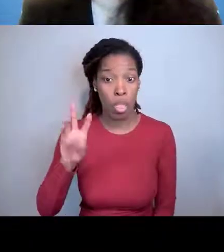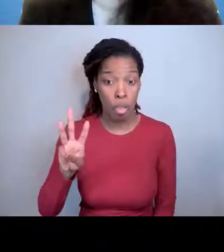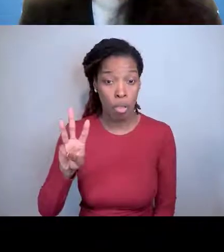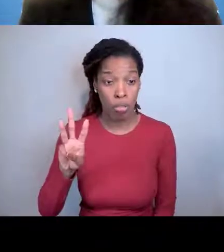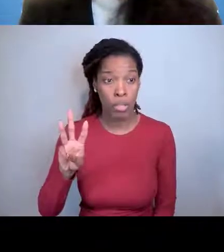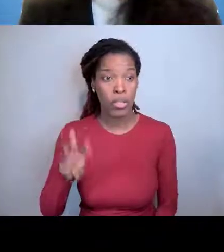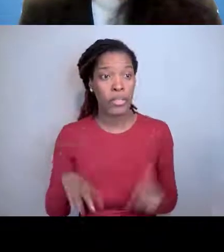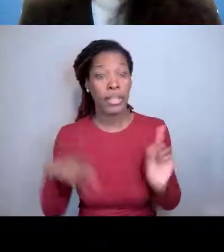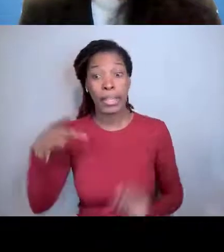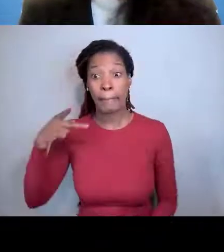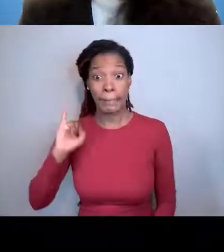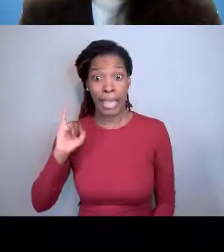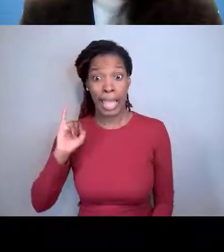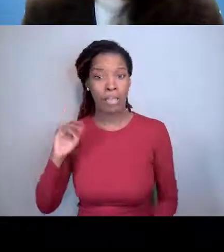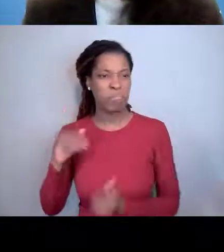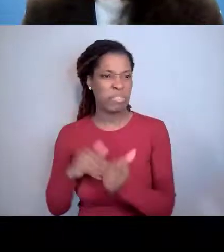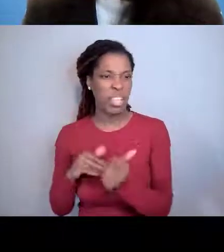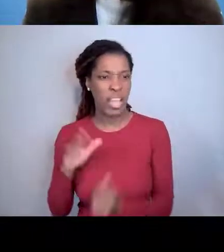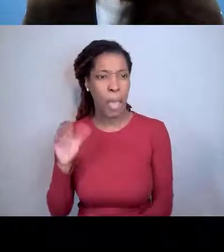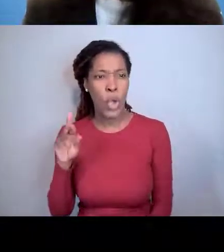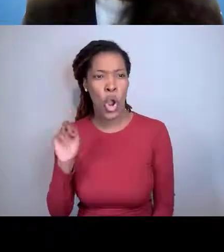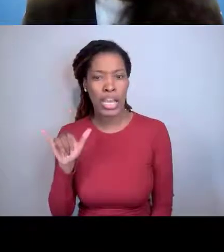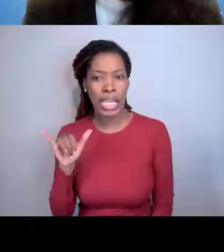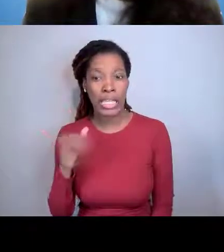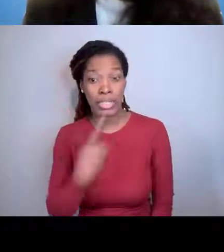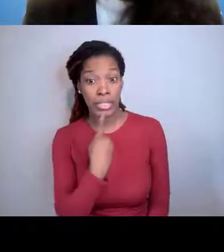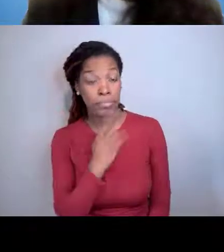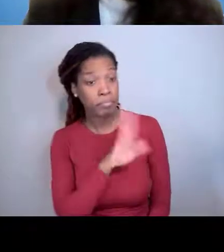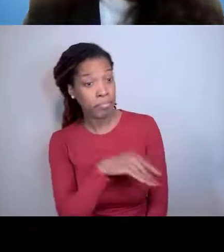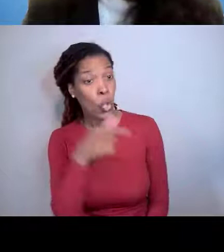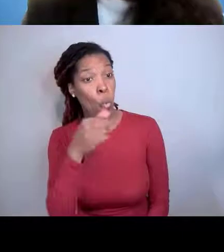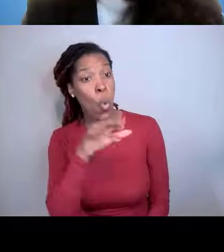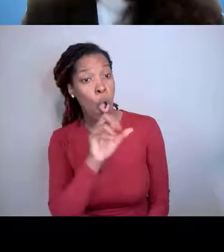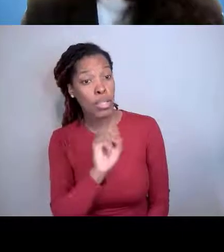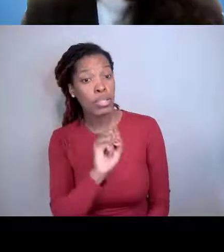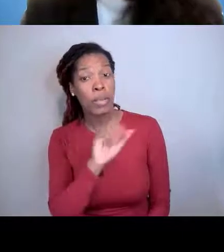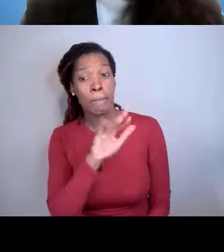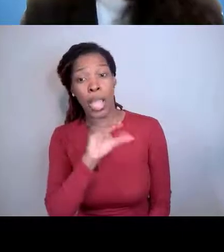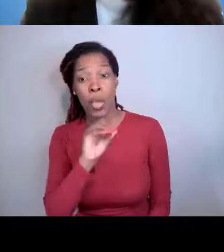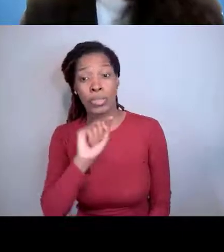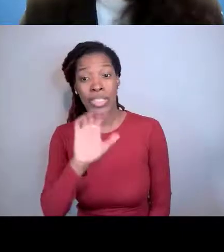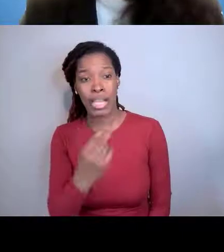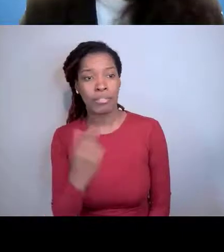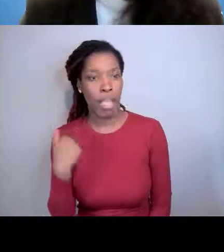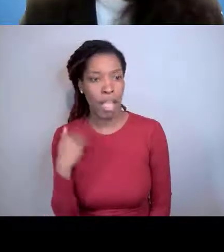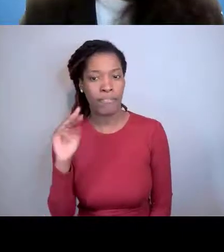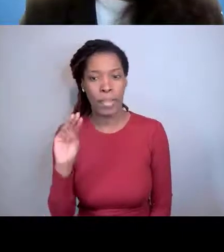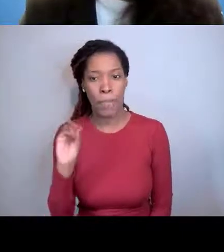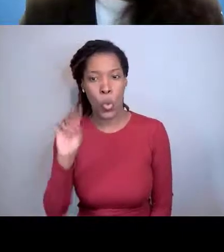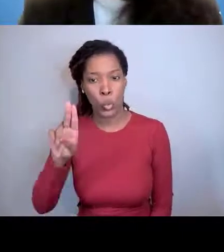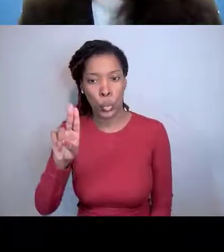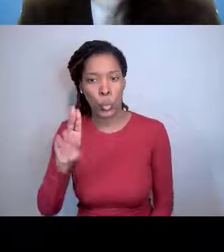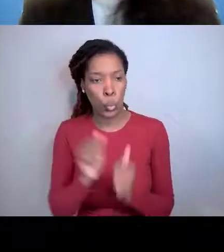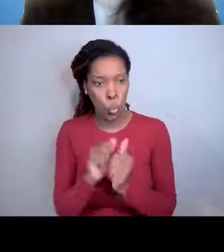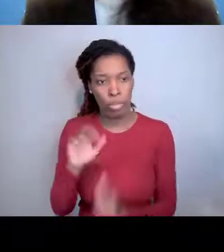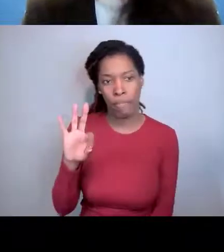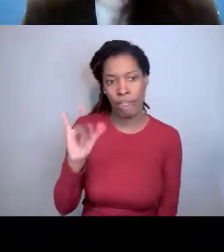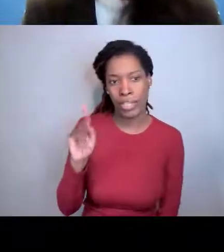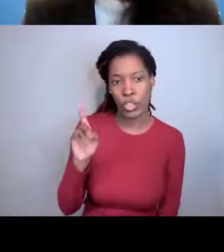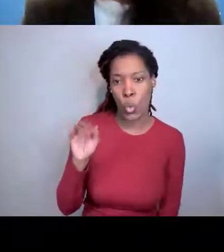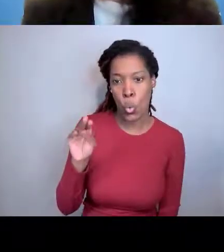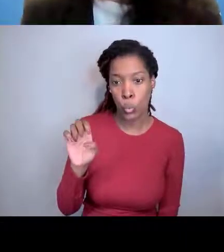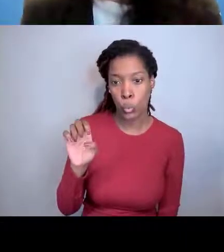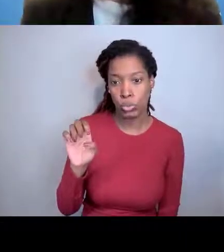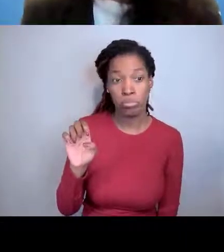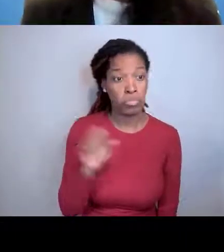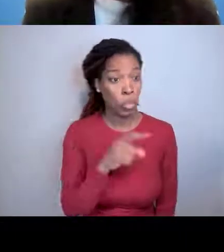says Quartz Biotech has a memorandum of understanding or MOU with Flintstone in place. Therefore, he is